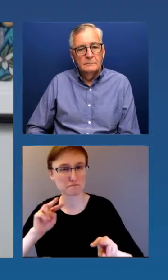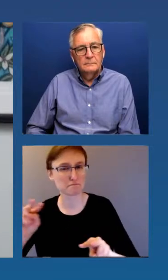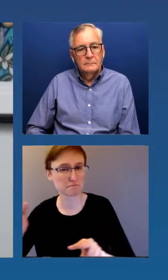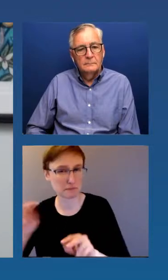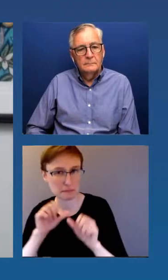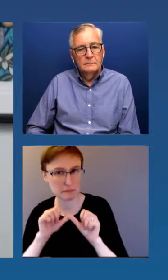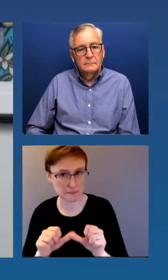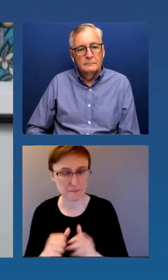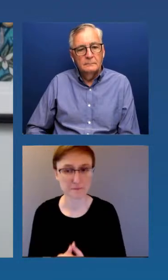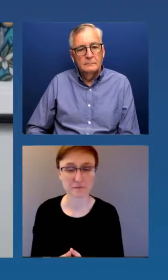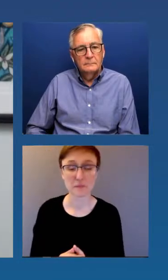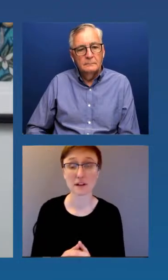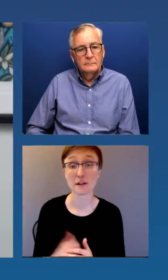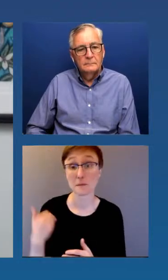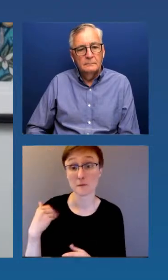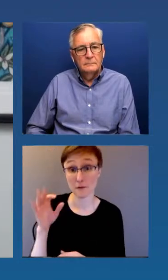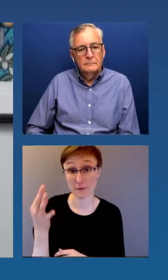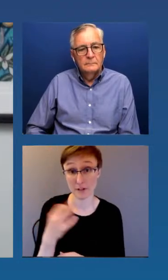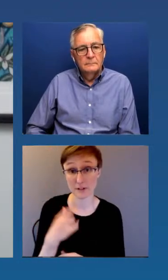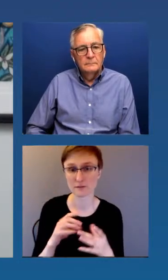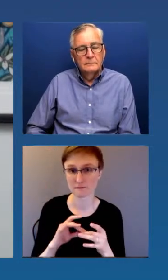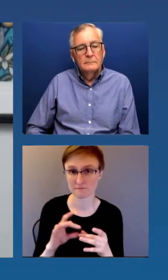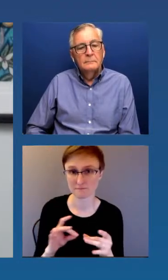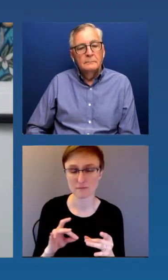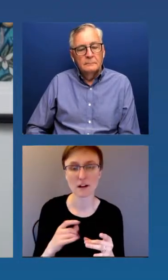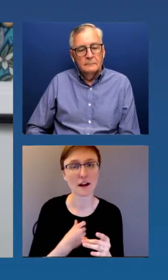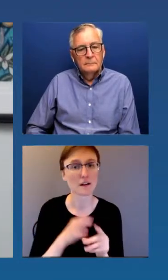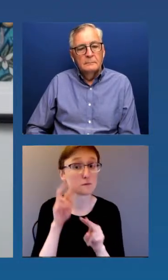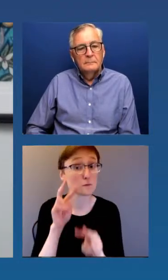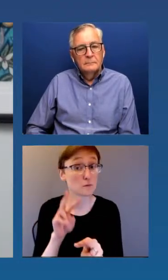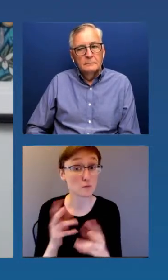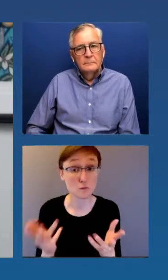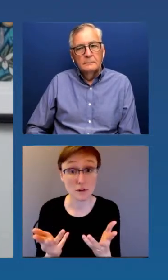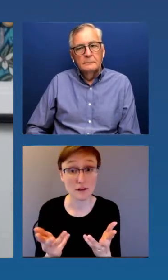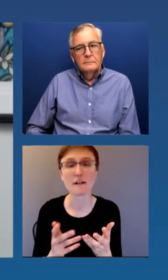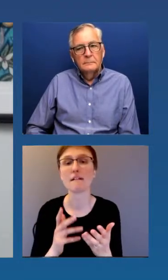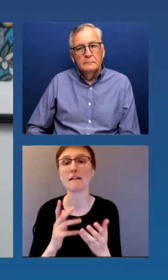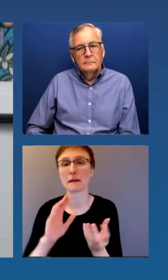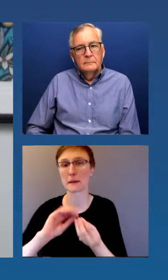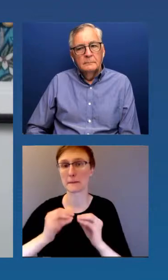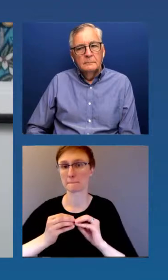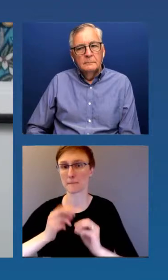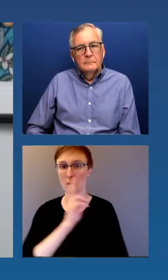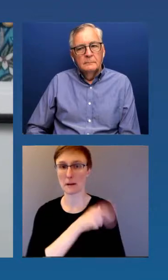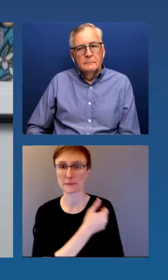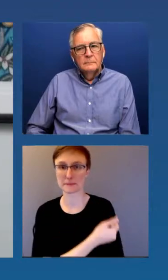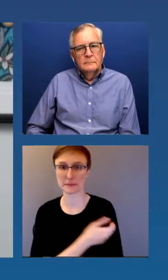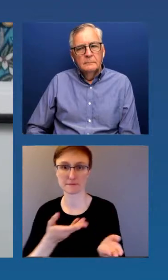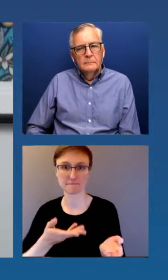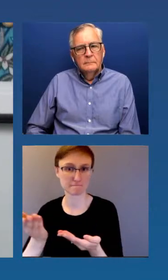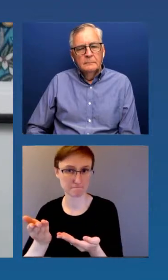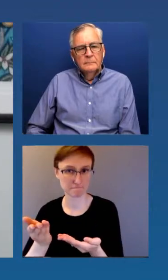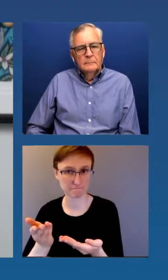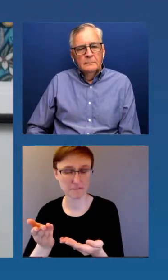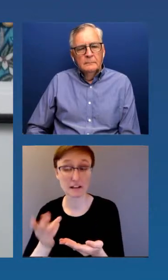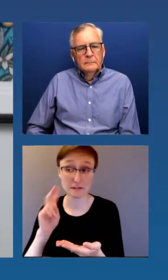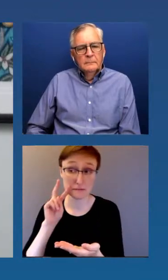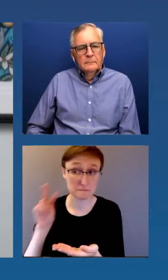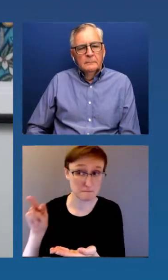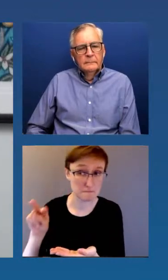that it is the hospitalizations that I'm monitoring, in terms of when will I start to be more